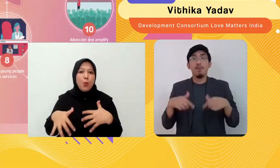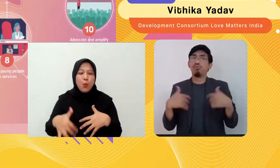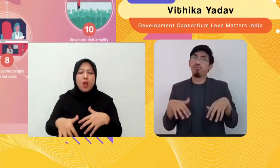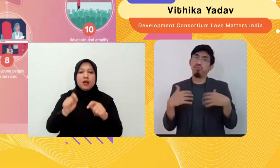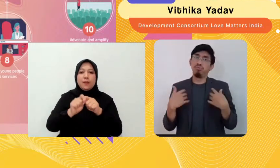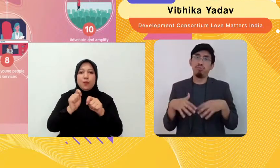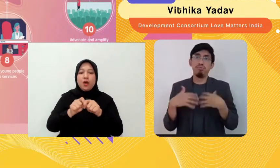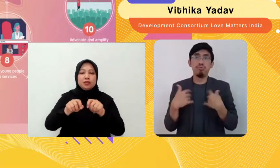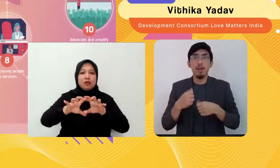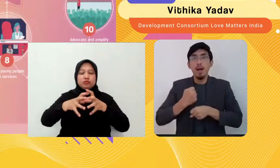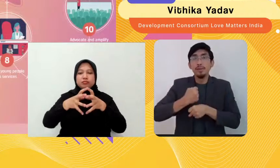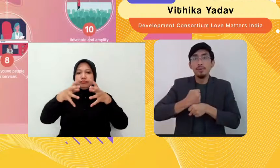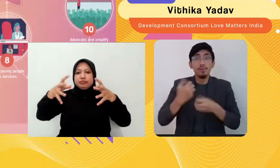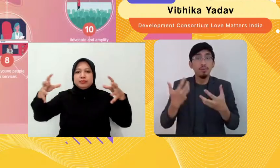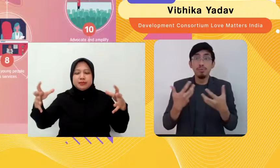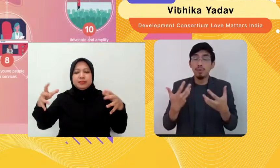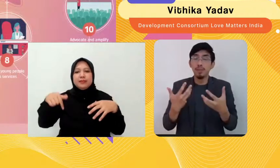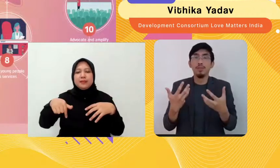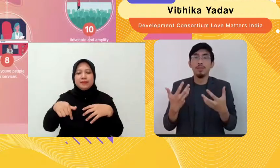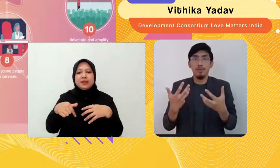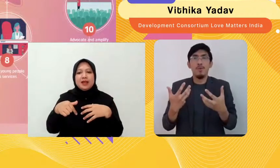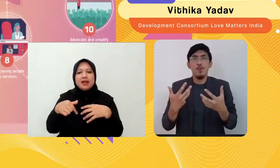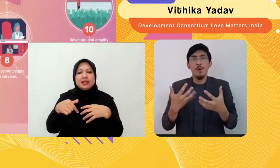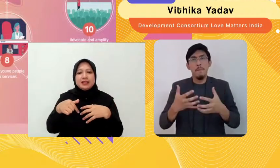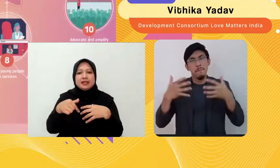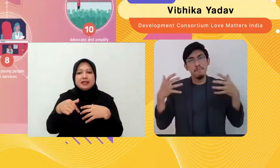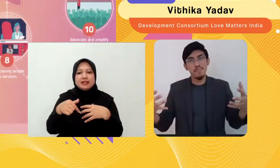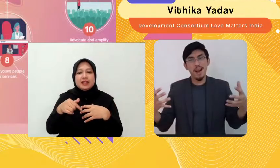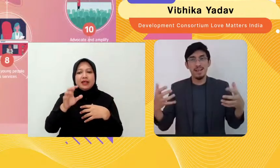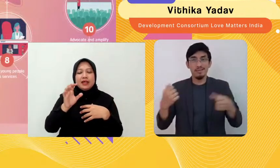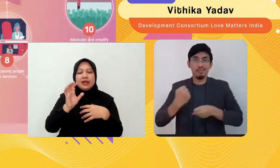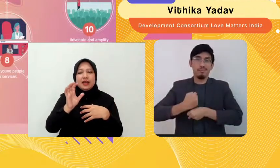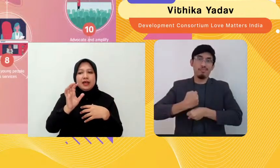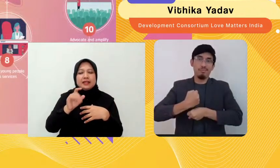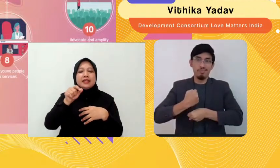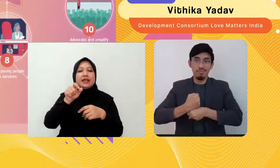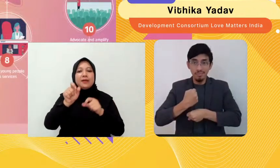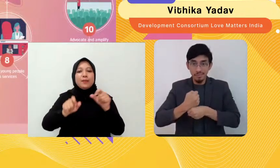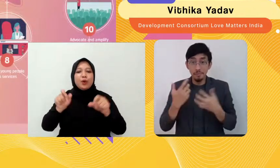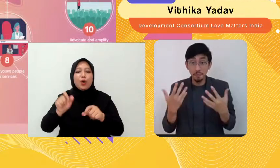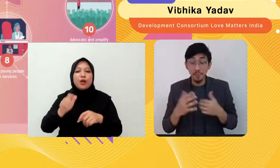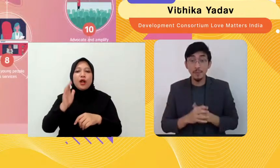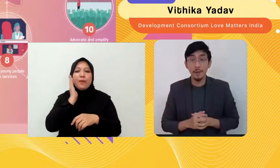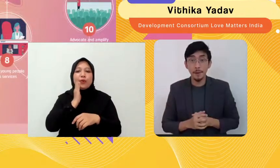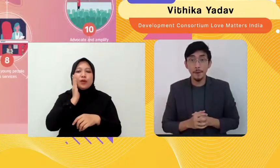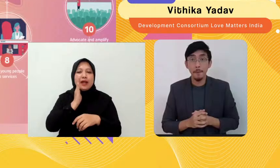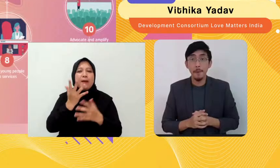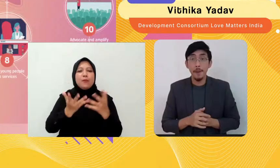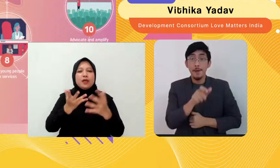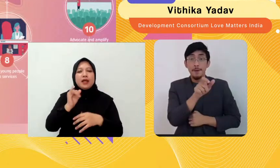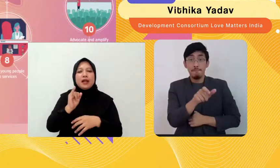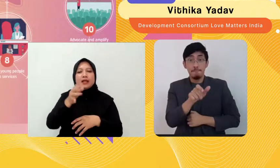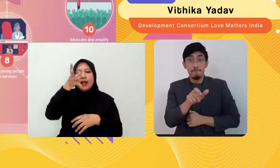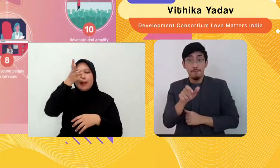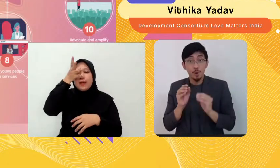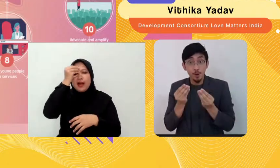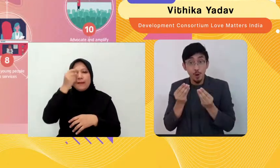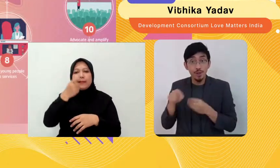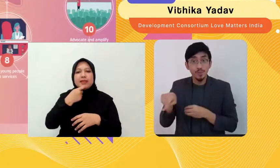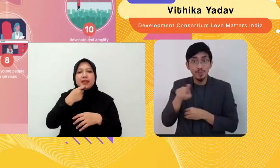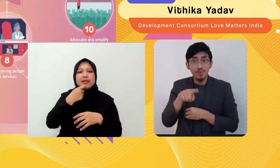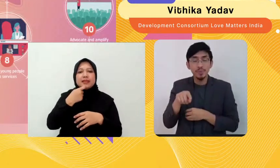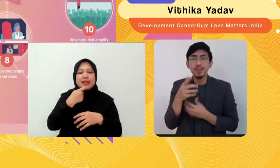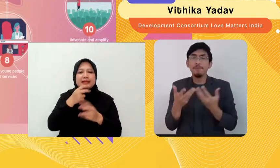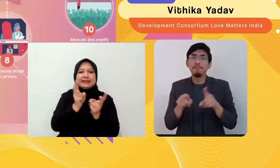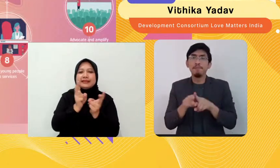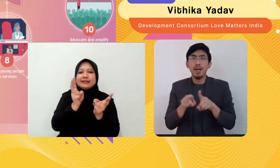sexual relationships and women are being treated, it leaves young people with a lot of misconceptions and myths around what real sex looks like. That